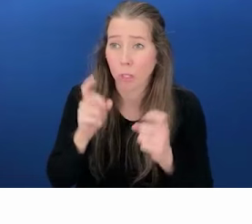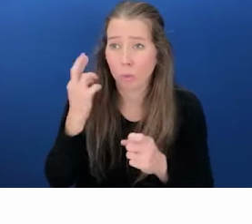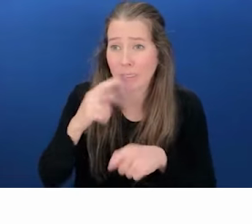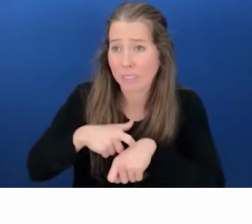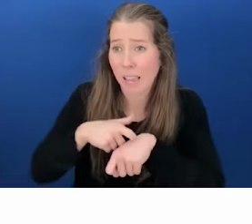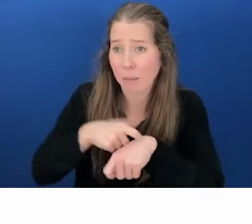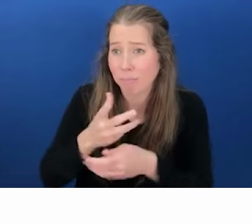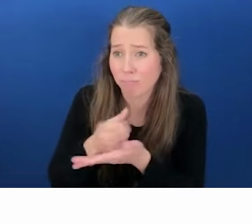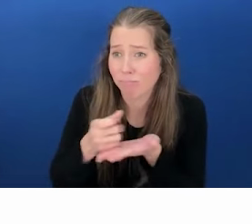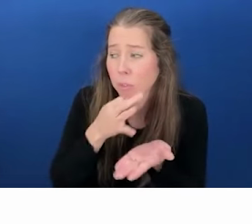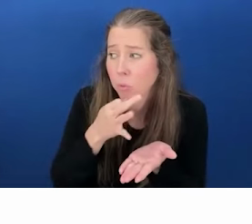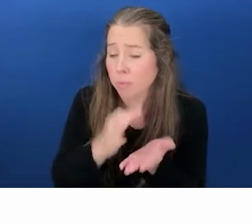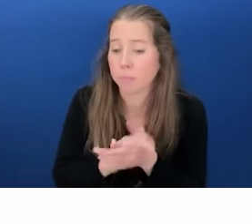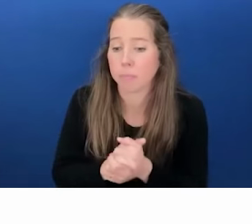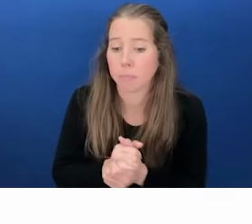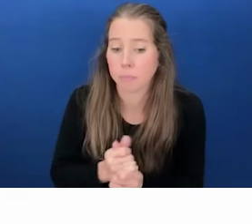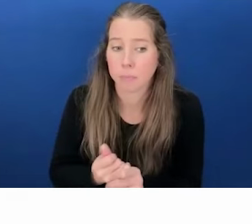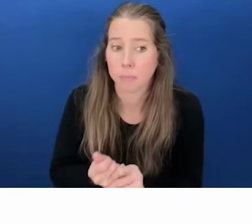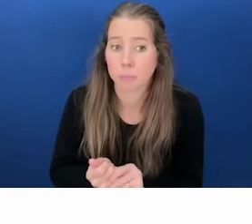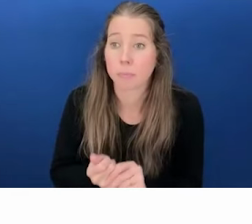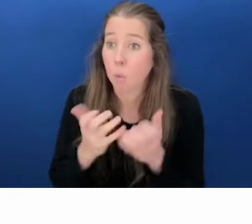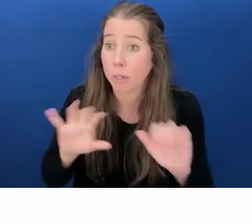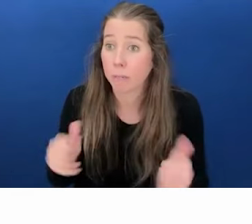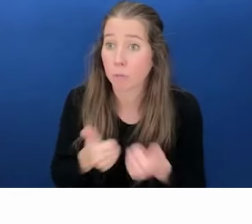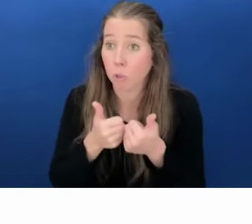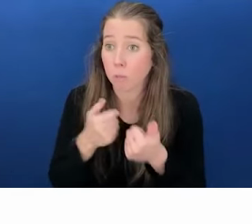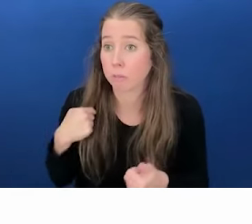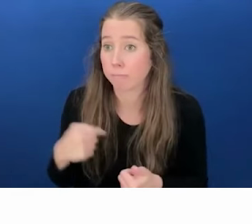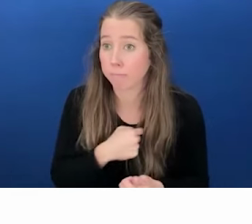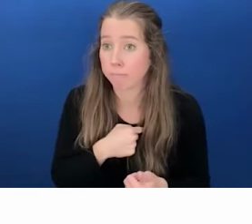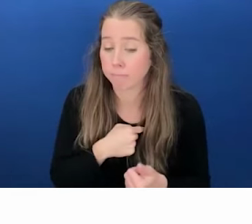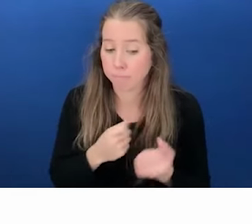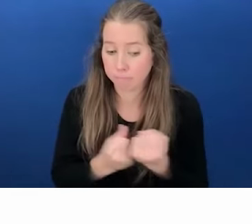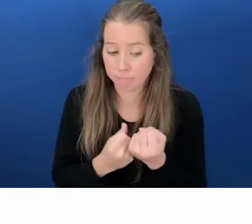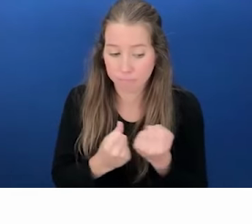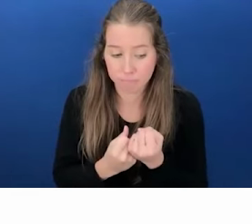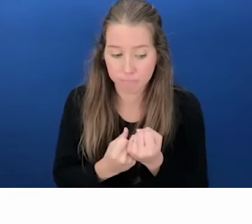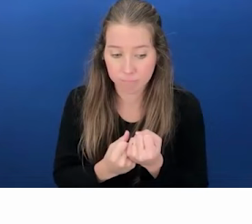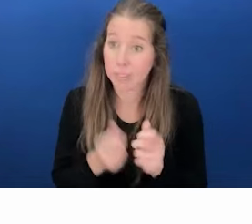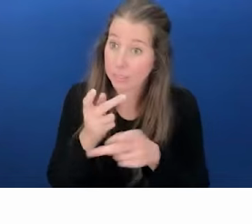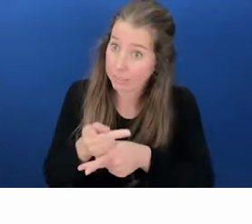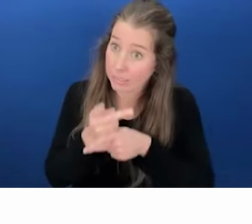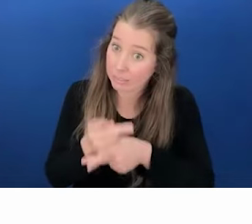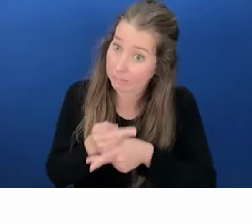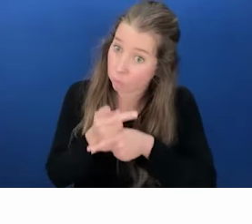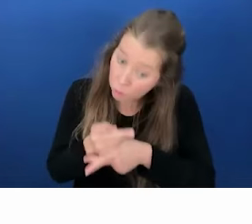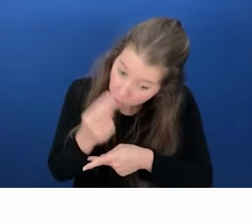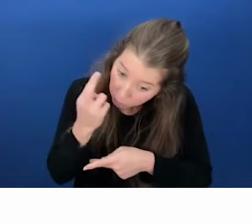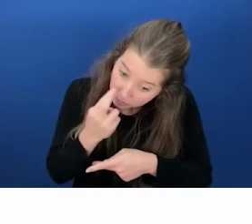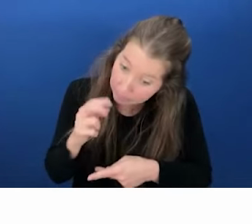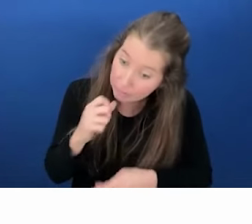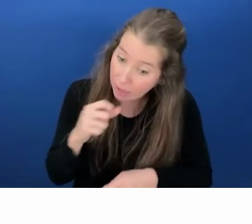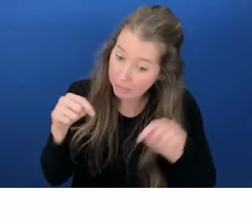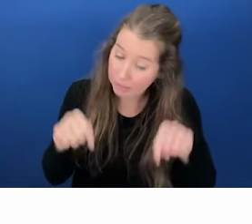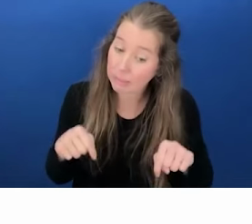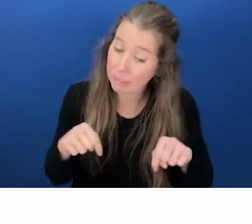running out of time. The other thing that I want to challenge us to advocate for, I have to be careful here because this is not actually a union